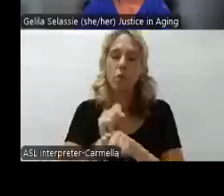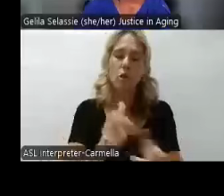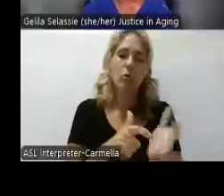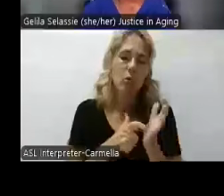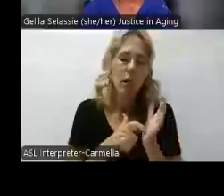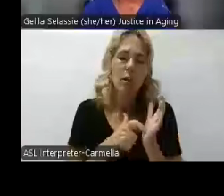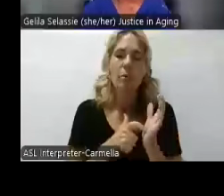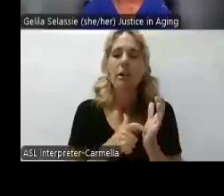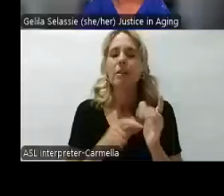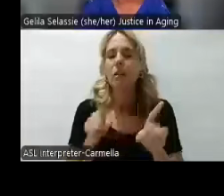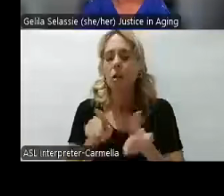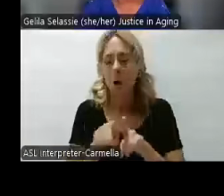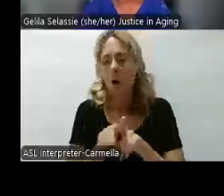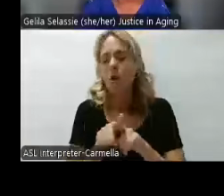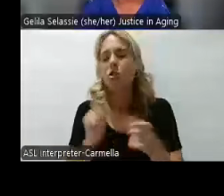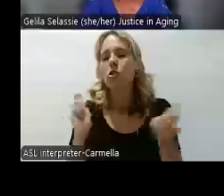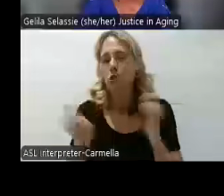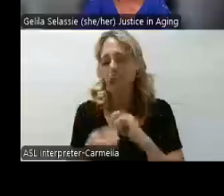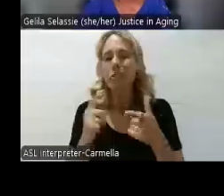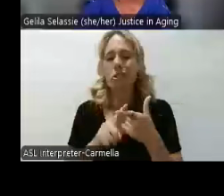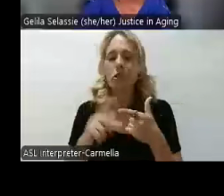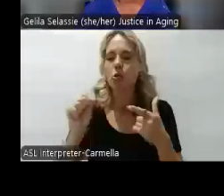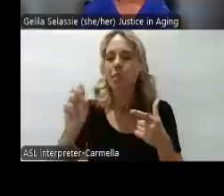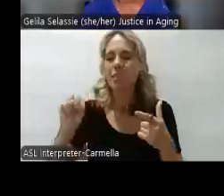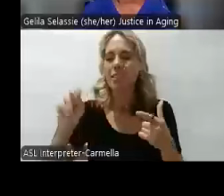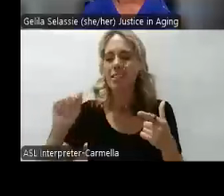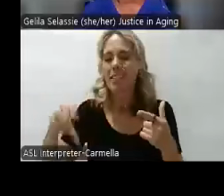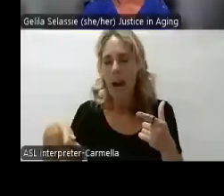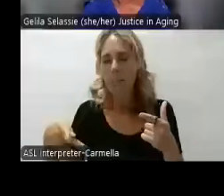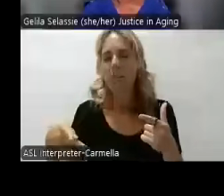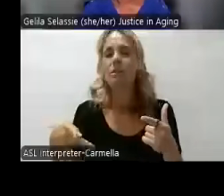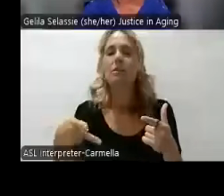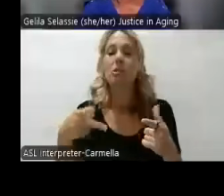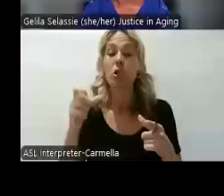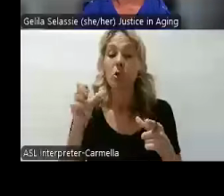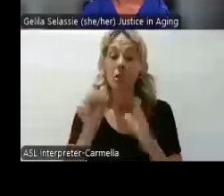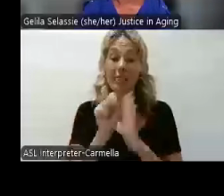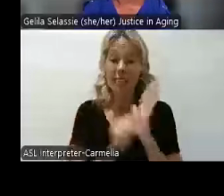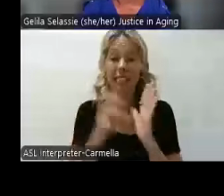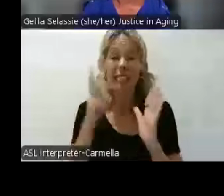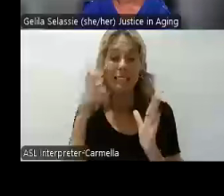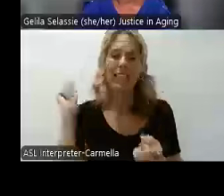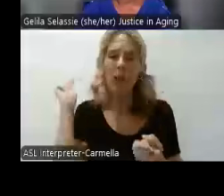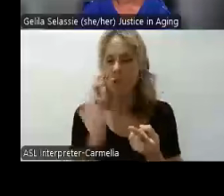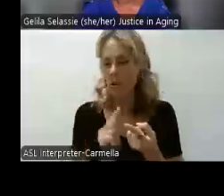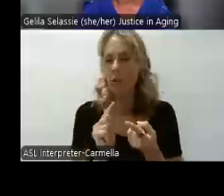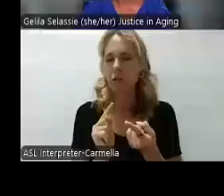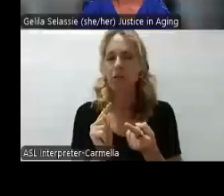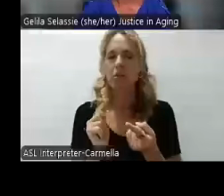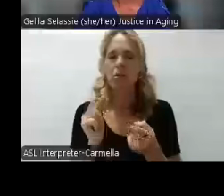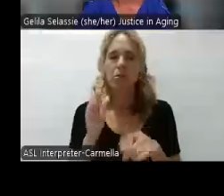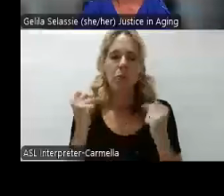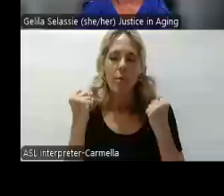requirements. There's also changes to SNAP as well. So states are seeing reductions on many